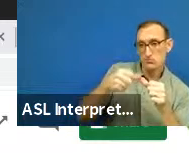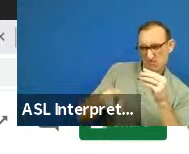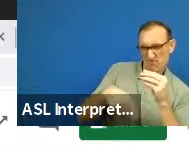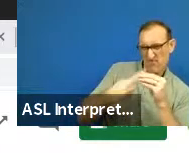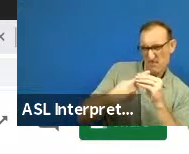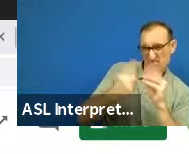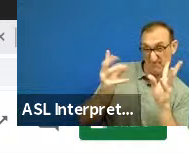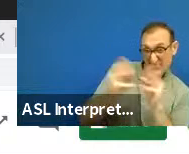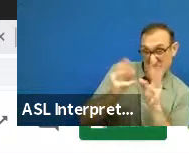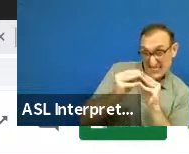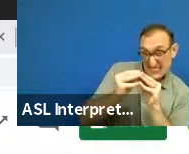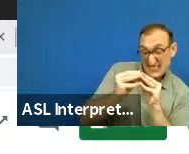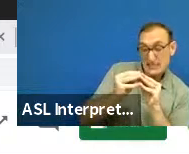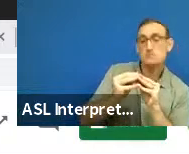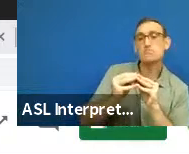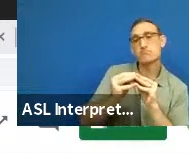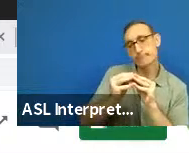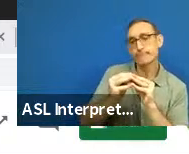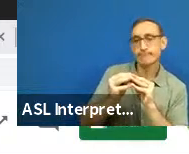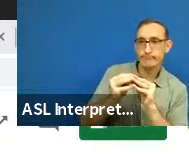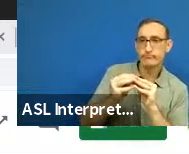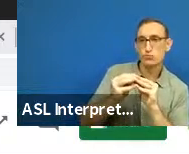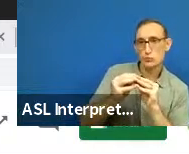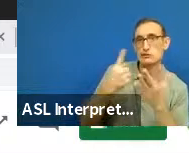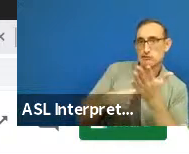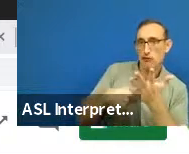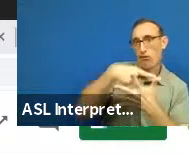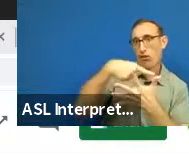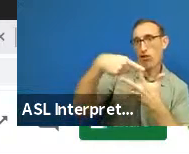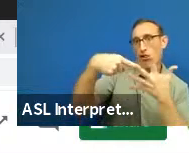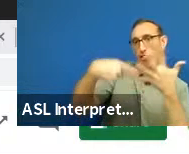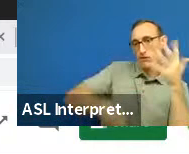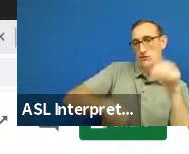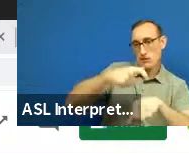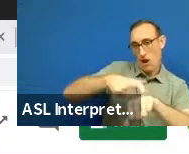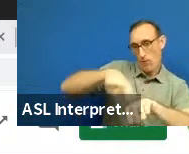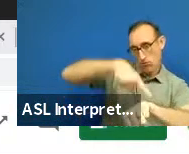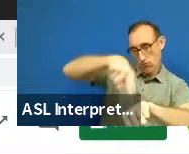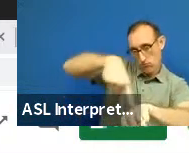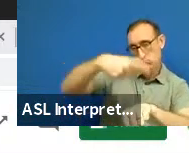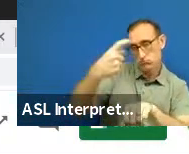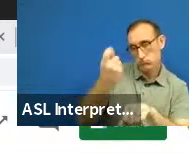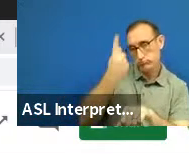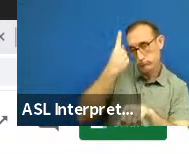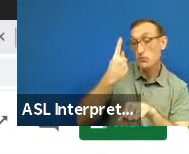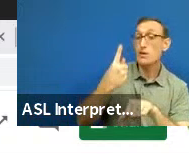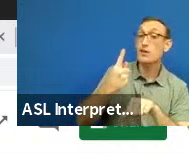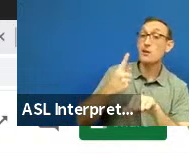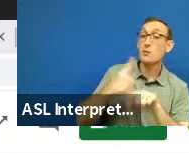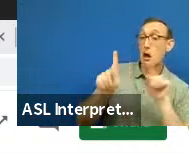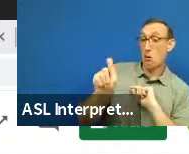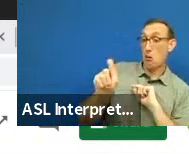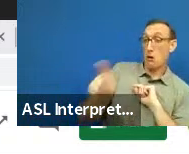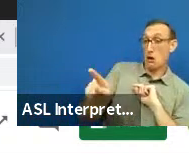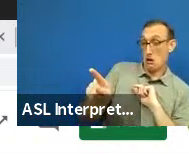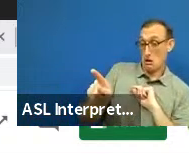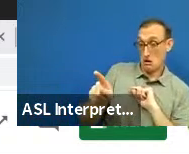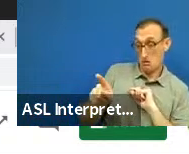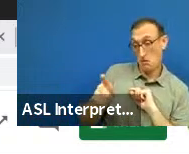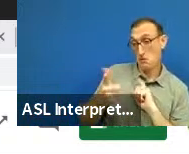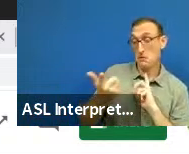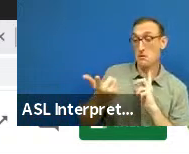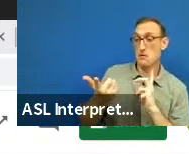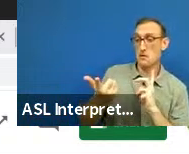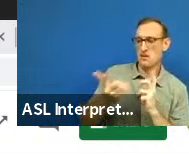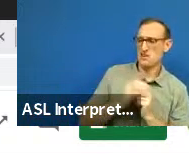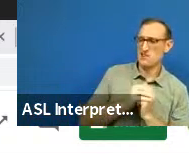It took a while to go through them, but anyway, the question I want to ask: do you think that do you think that